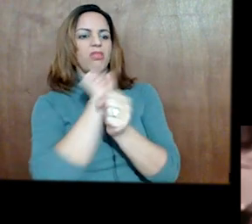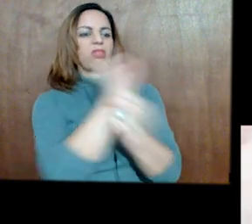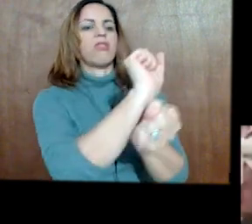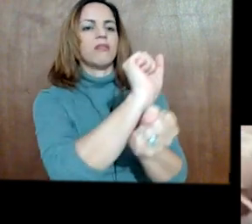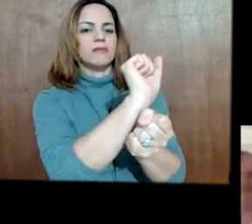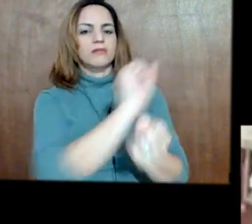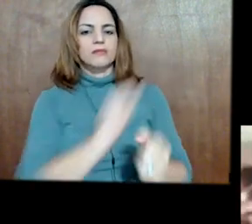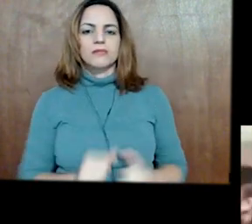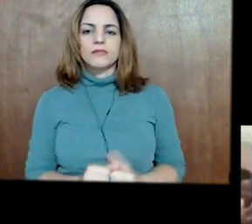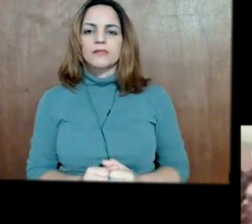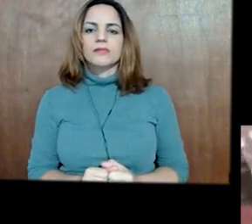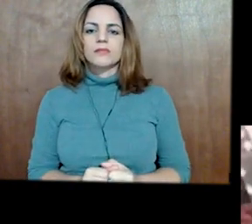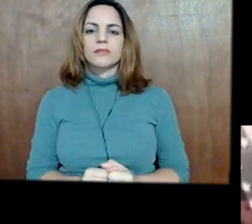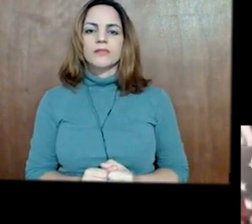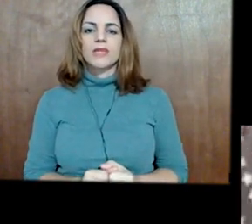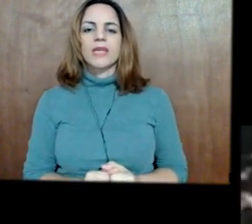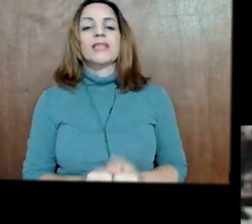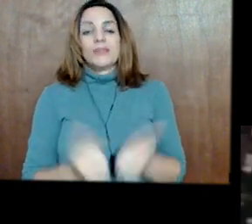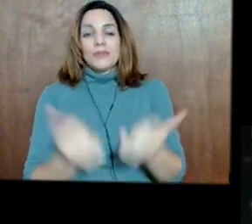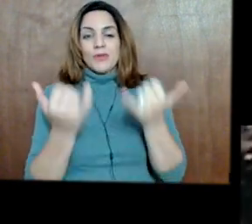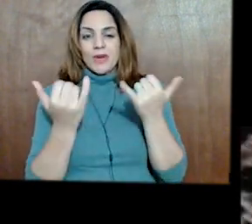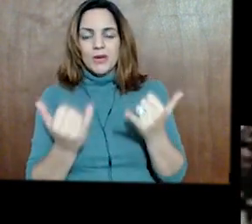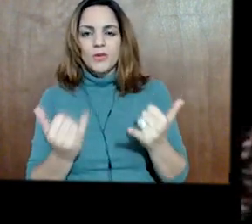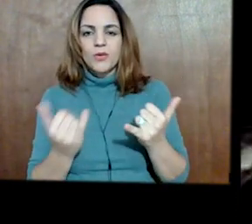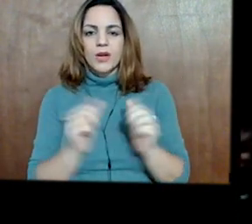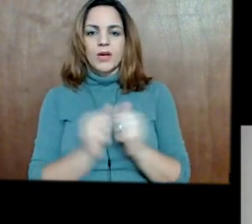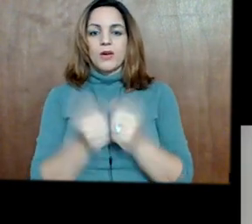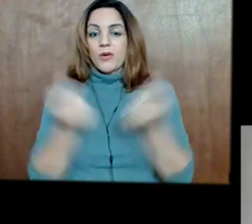It's the legalization of imperialism.